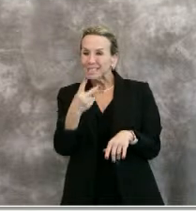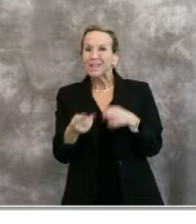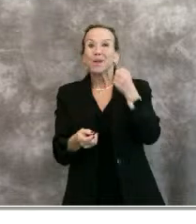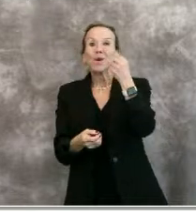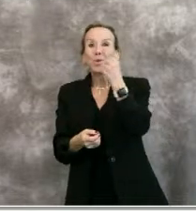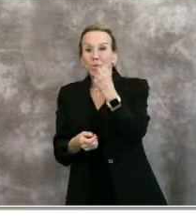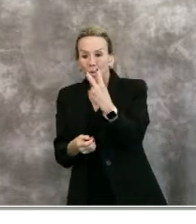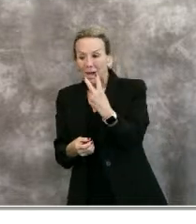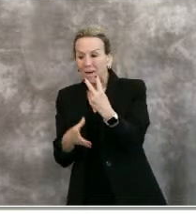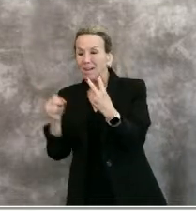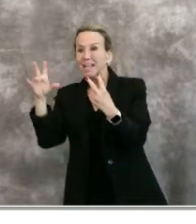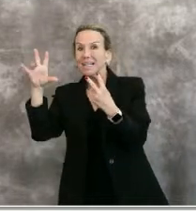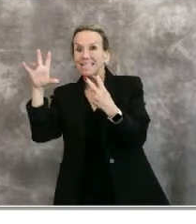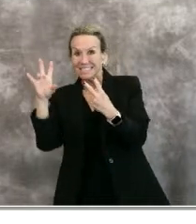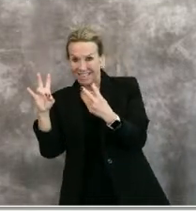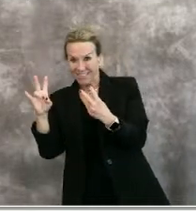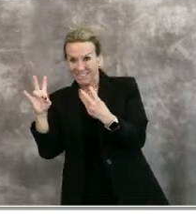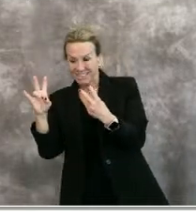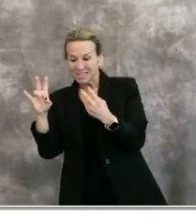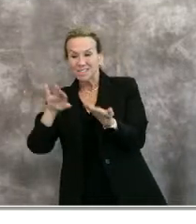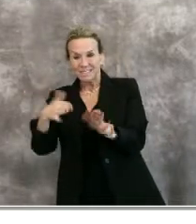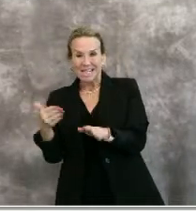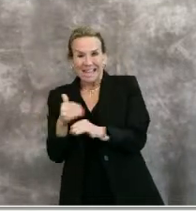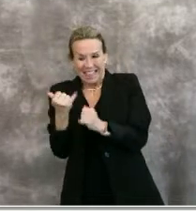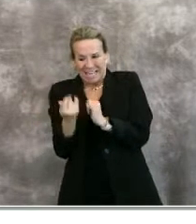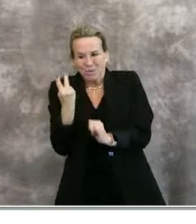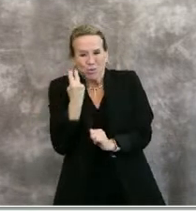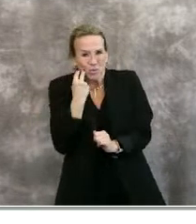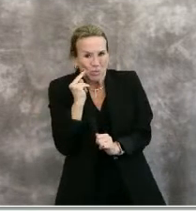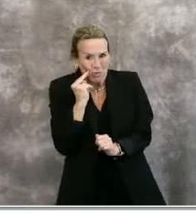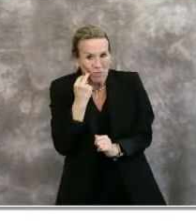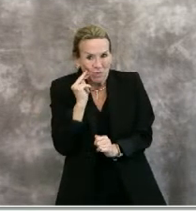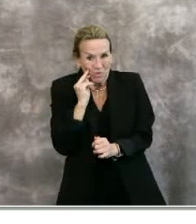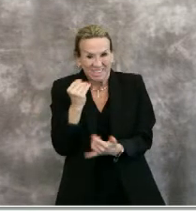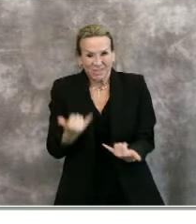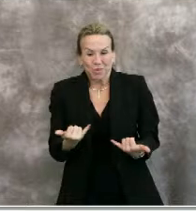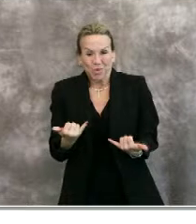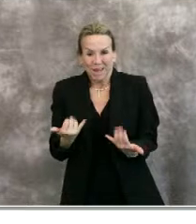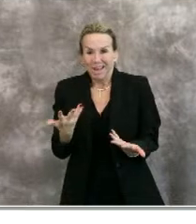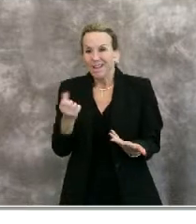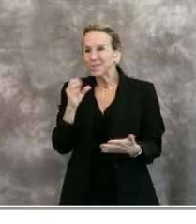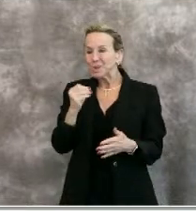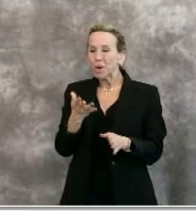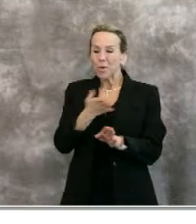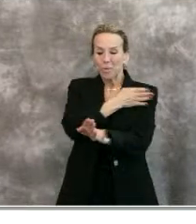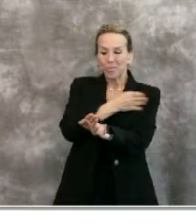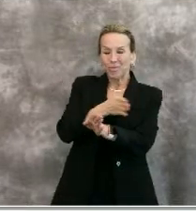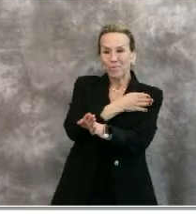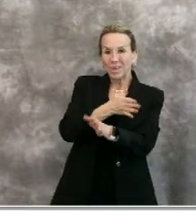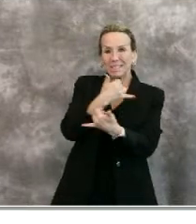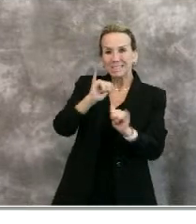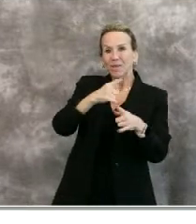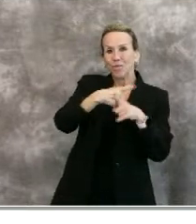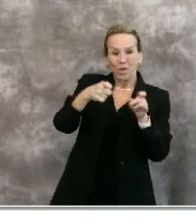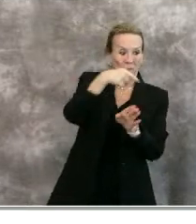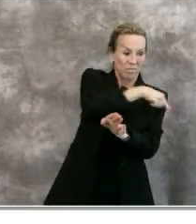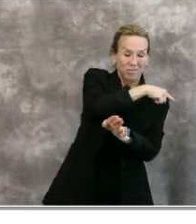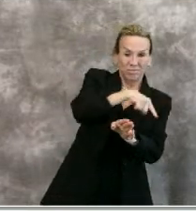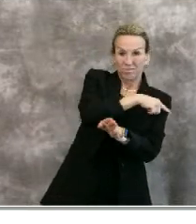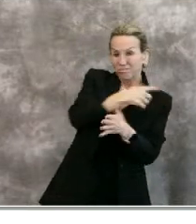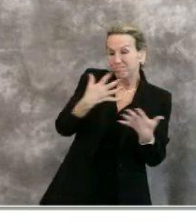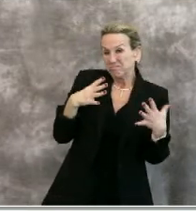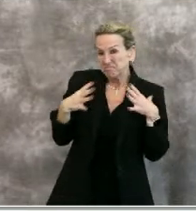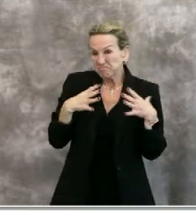were reported over the past 2 days. In the next slide, this is our epi curve. And here you